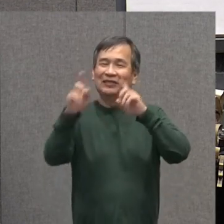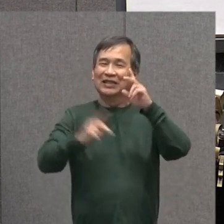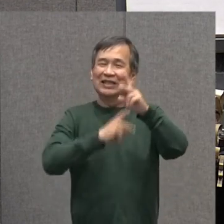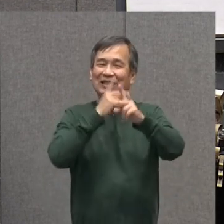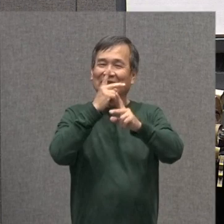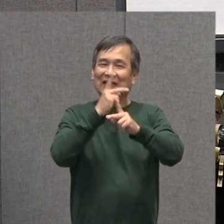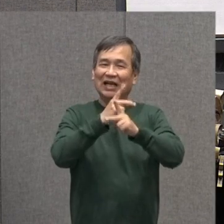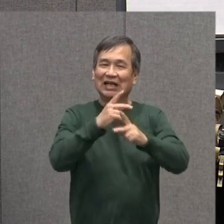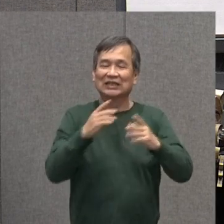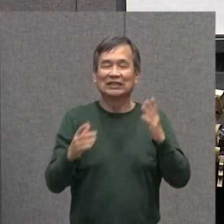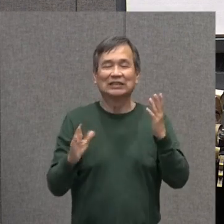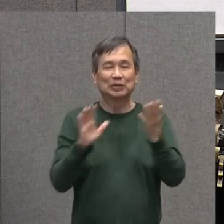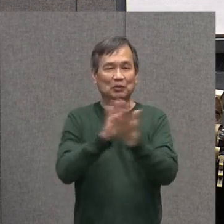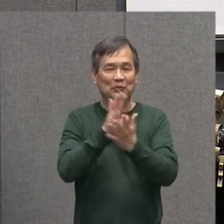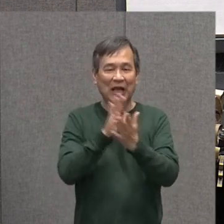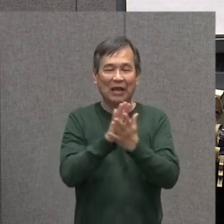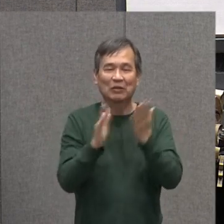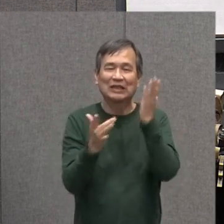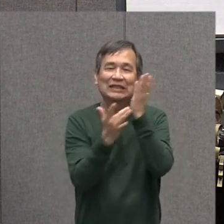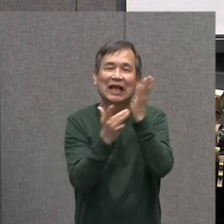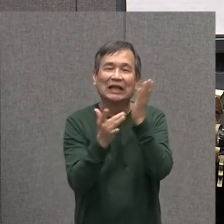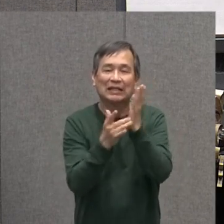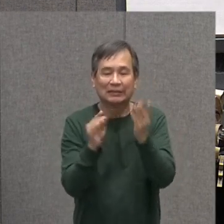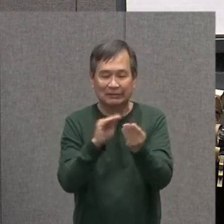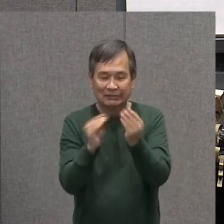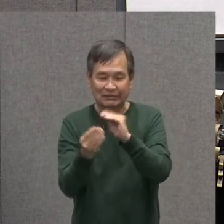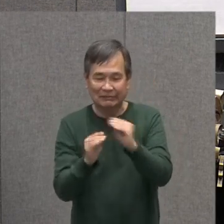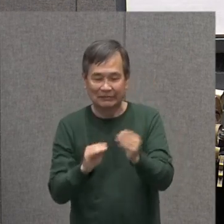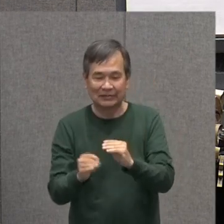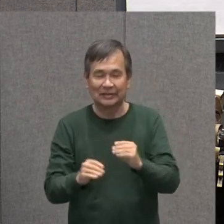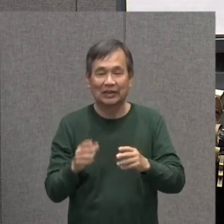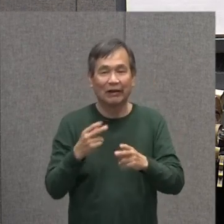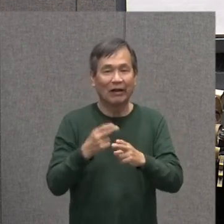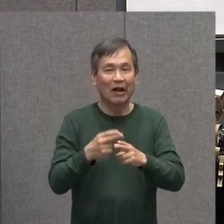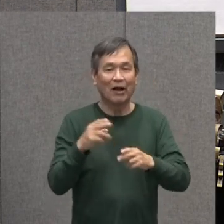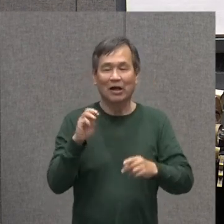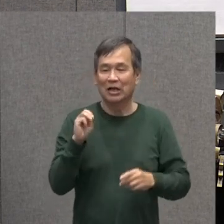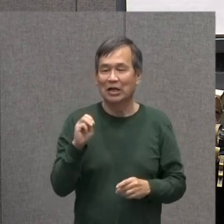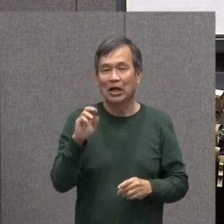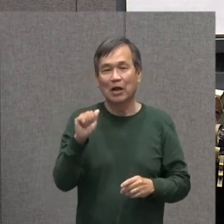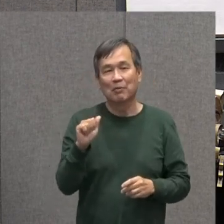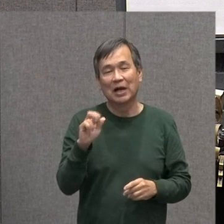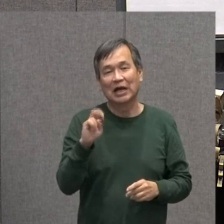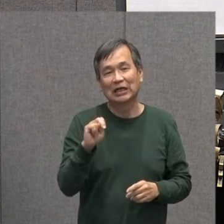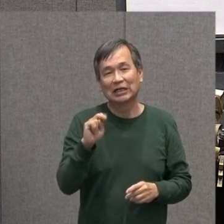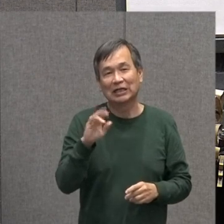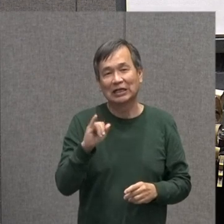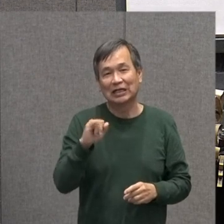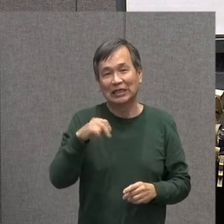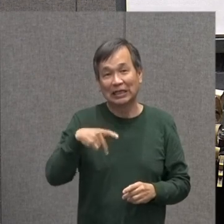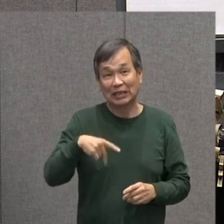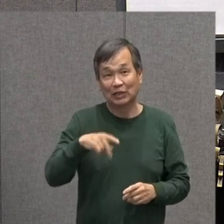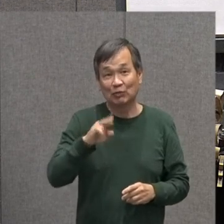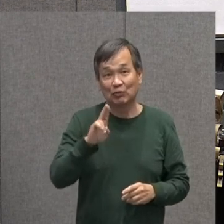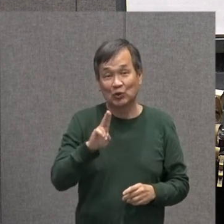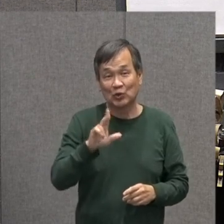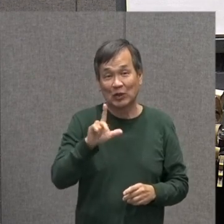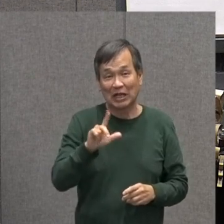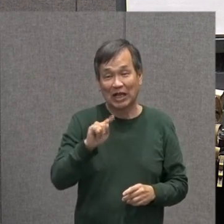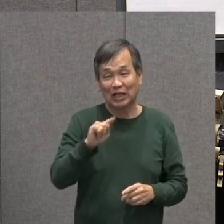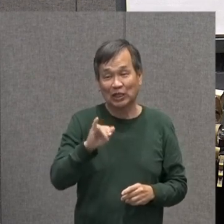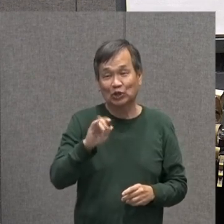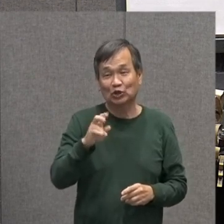types of paper manipulation. Manipulation, that's a big word. It is. It just means to work it and to change something,